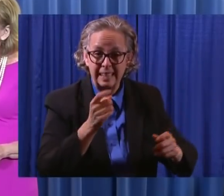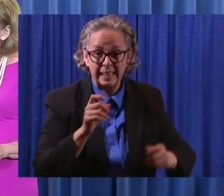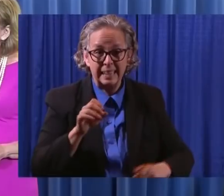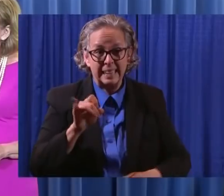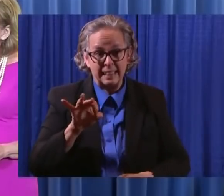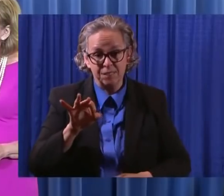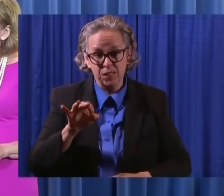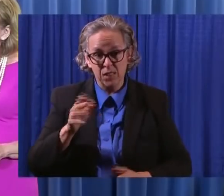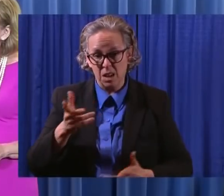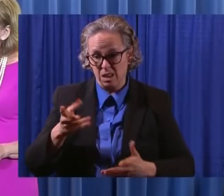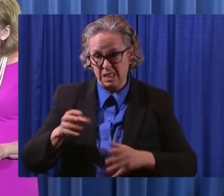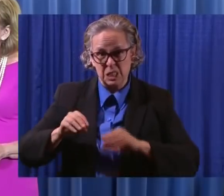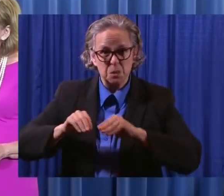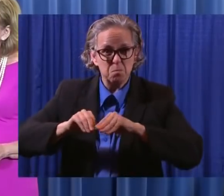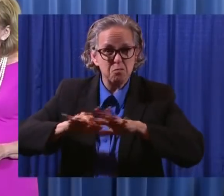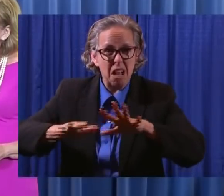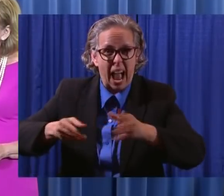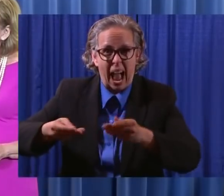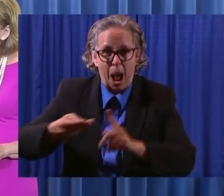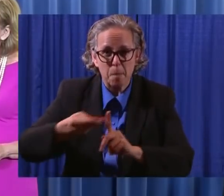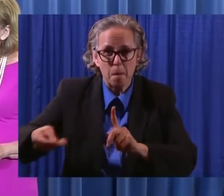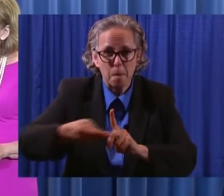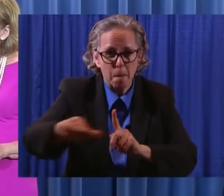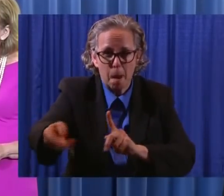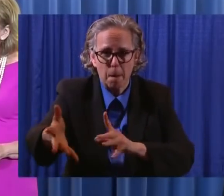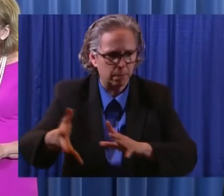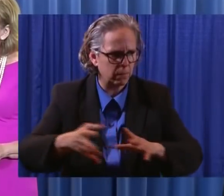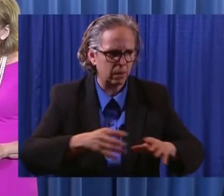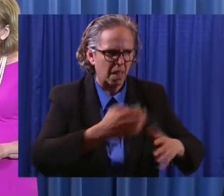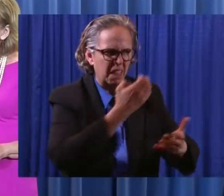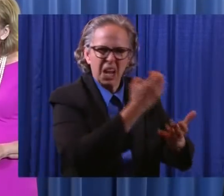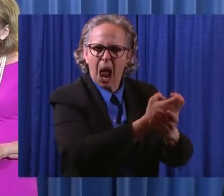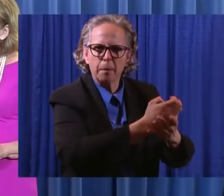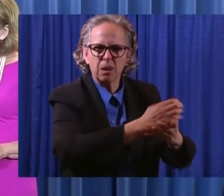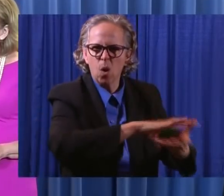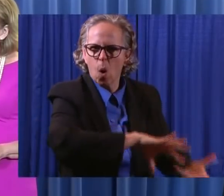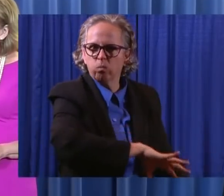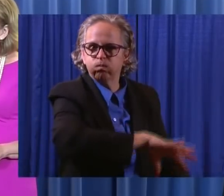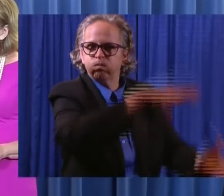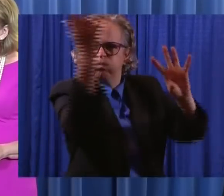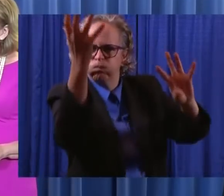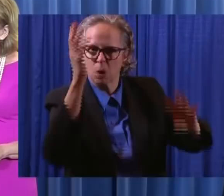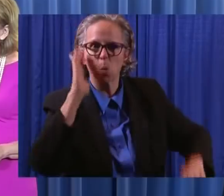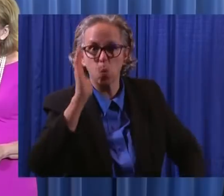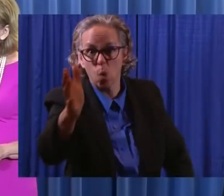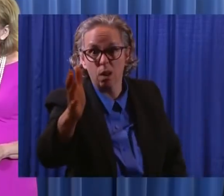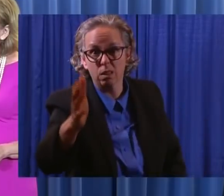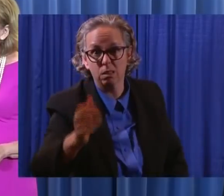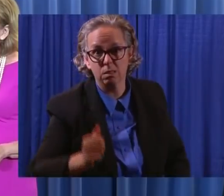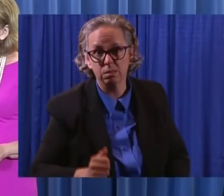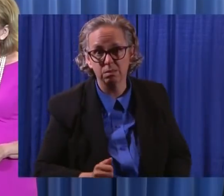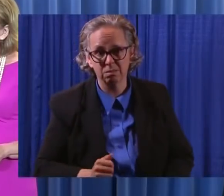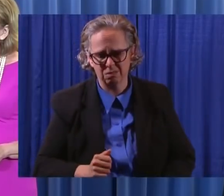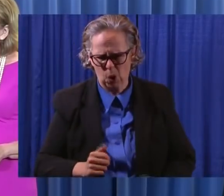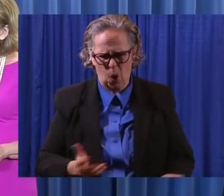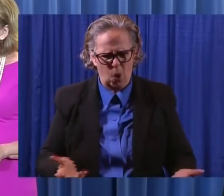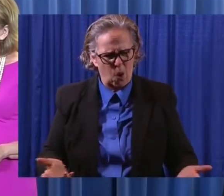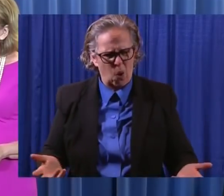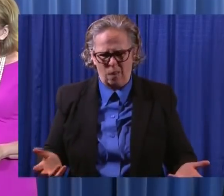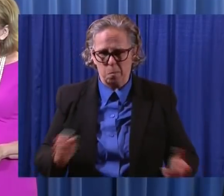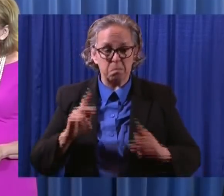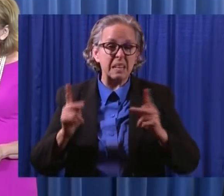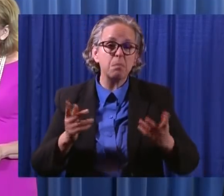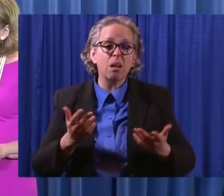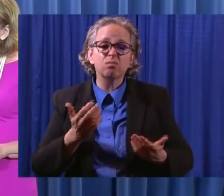continue to do the minimal things that we've been doing. Things such as wearing a mask in